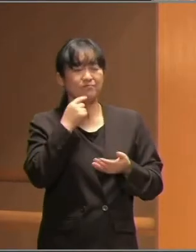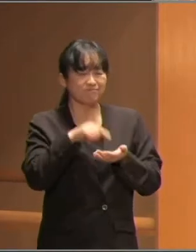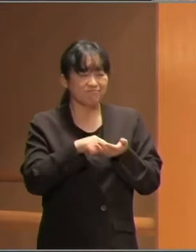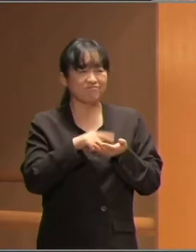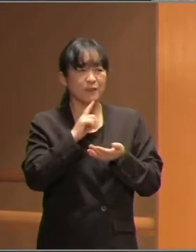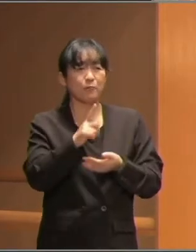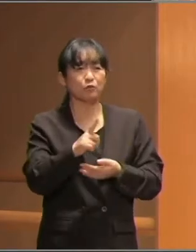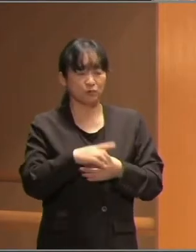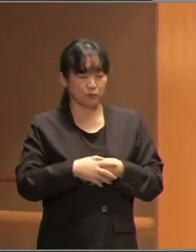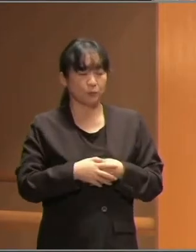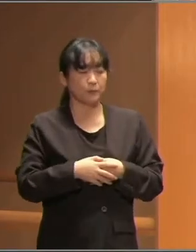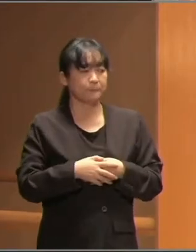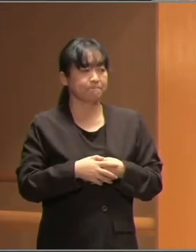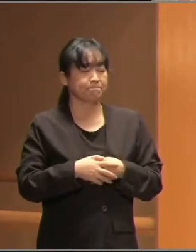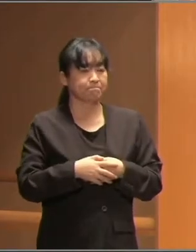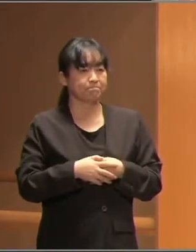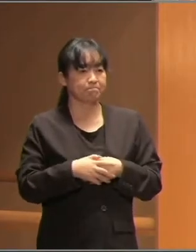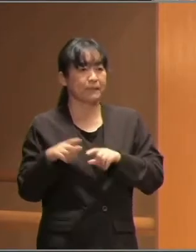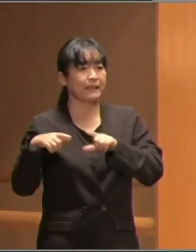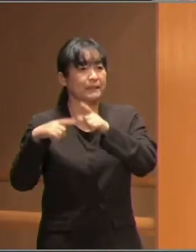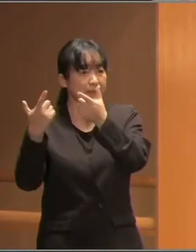In other words,